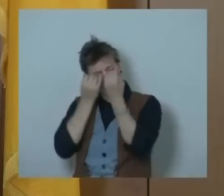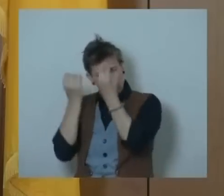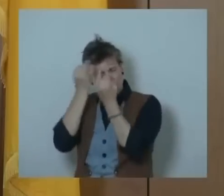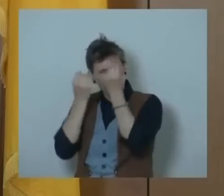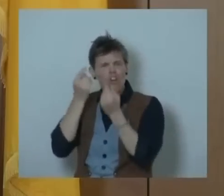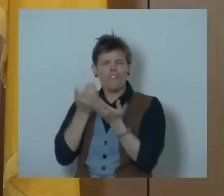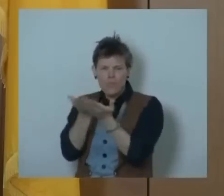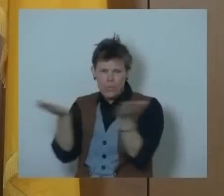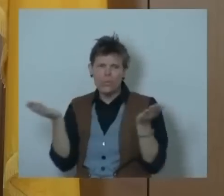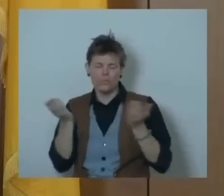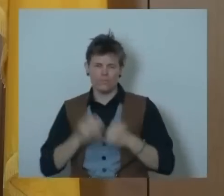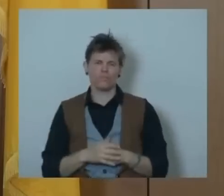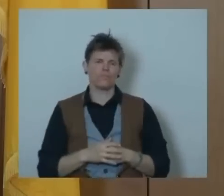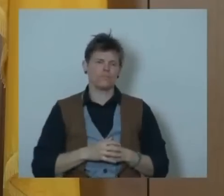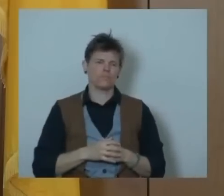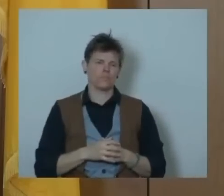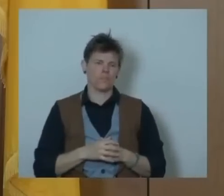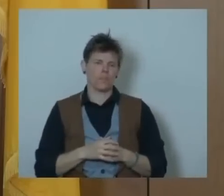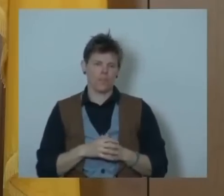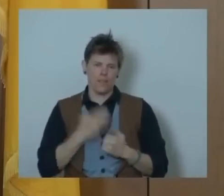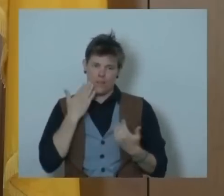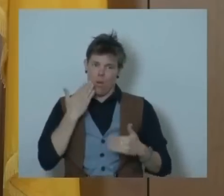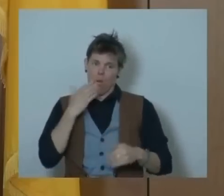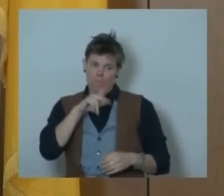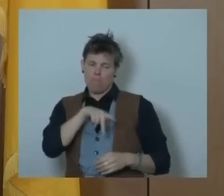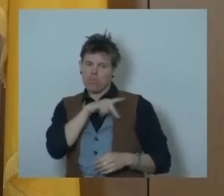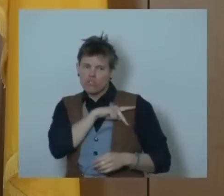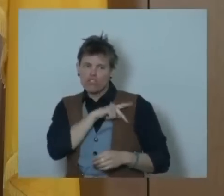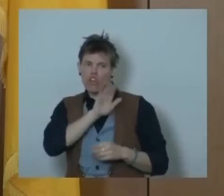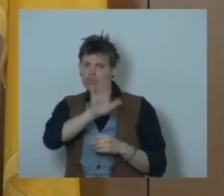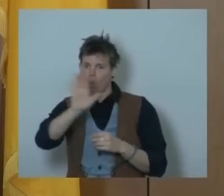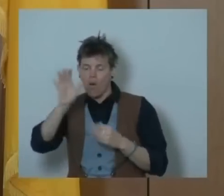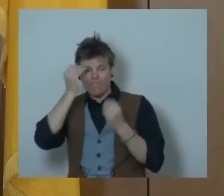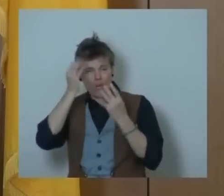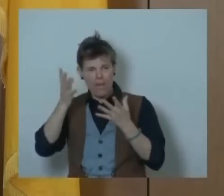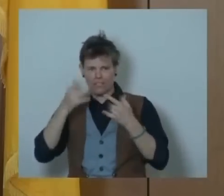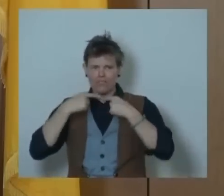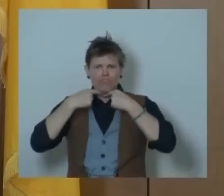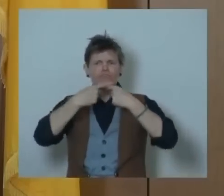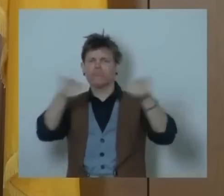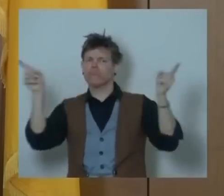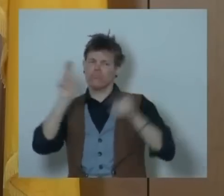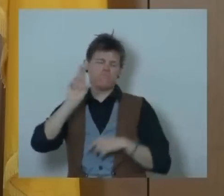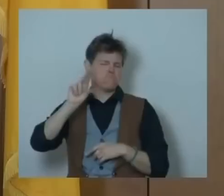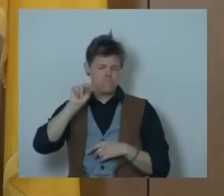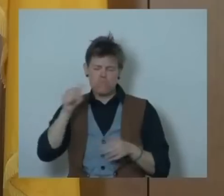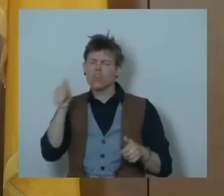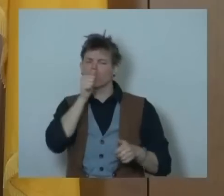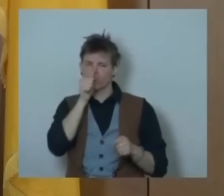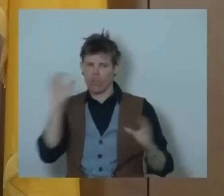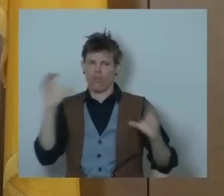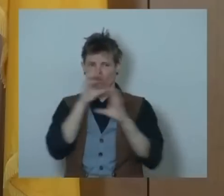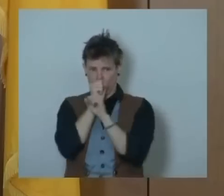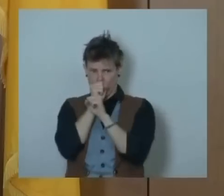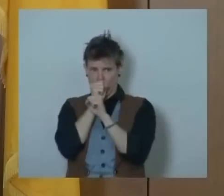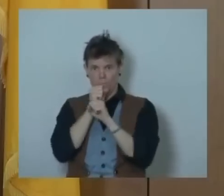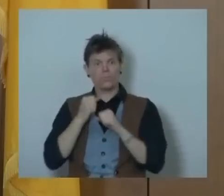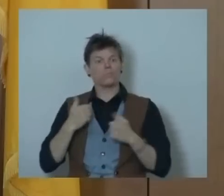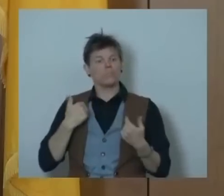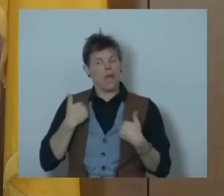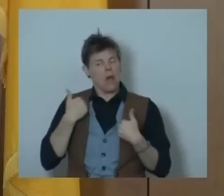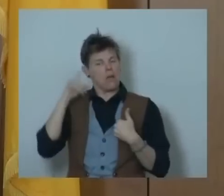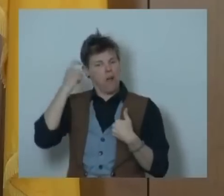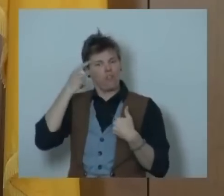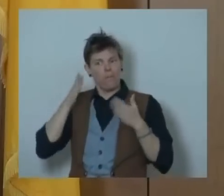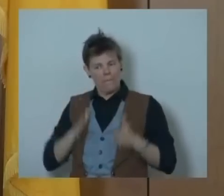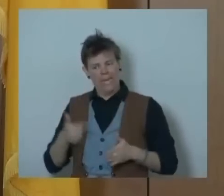information about all of these cases is private. I don't get access to it. No governor should or does. But I do want people